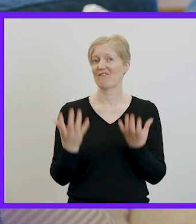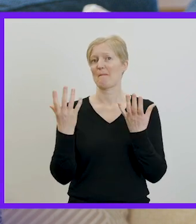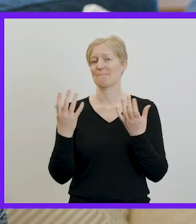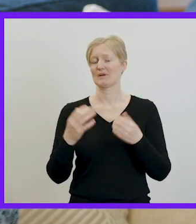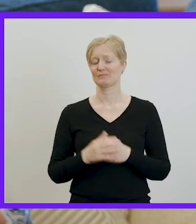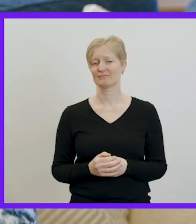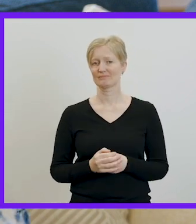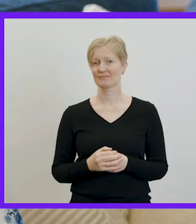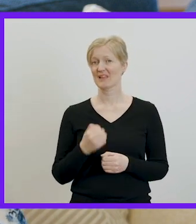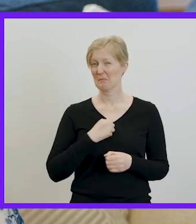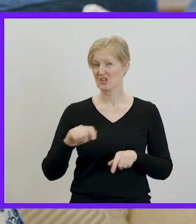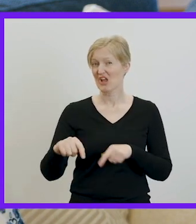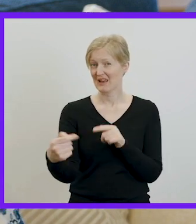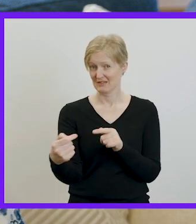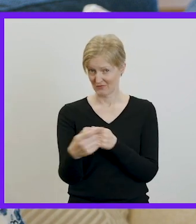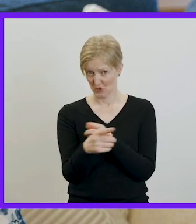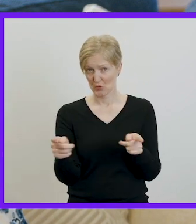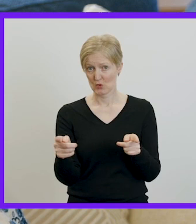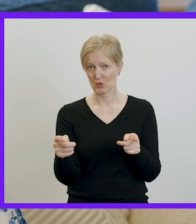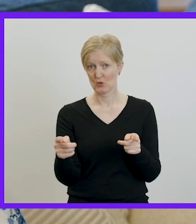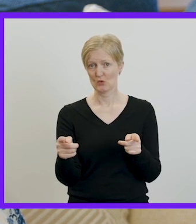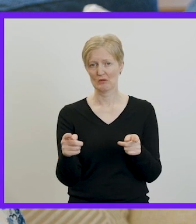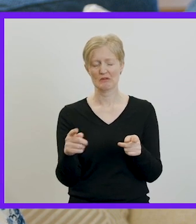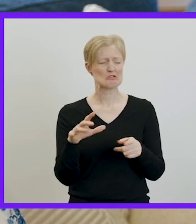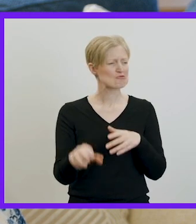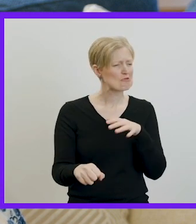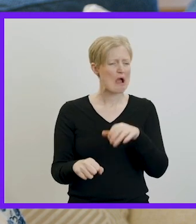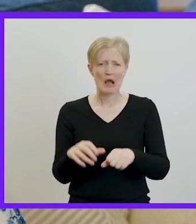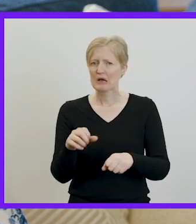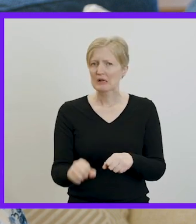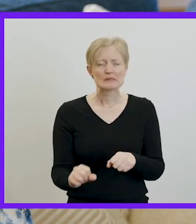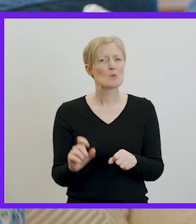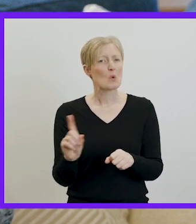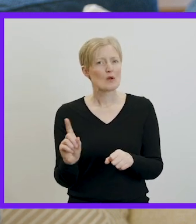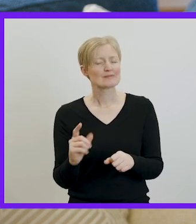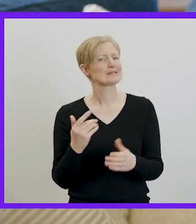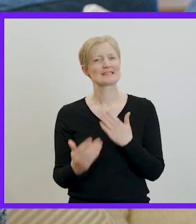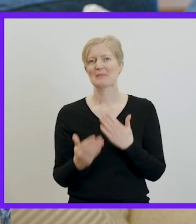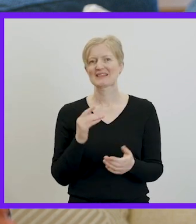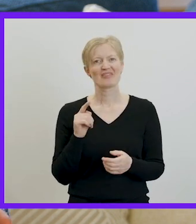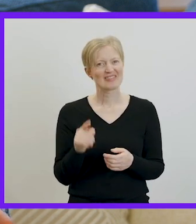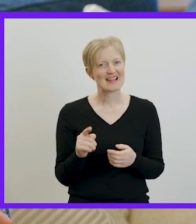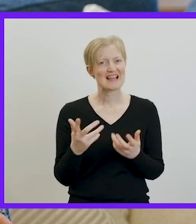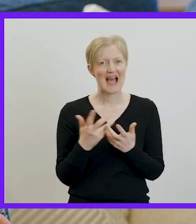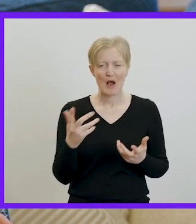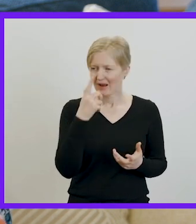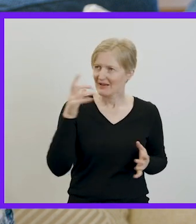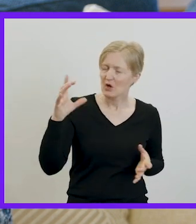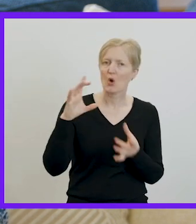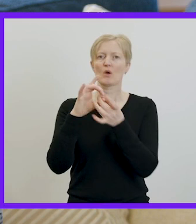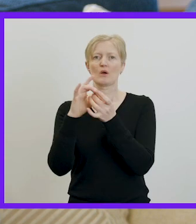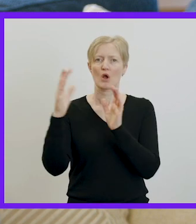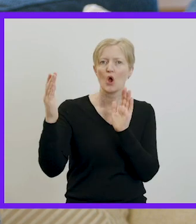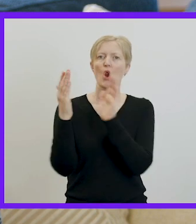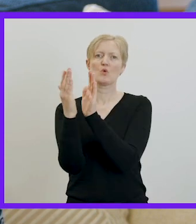And friends, that's my challenge to you today. Whatever you're struggling with, let this be an on-ramp to your faith,